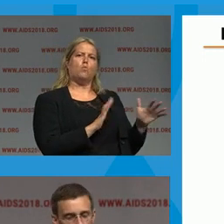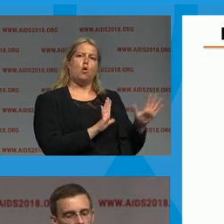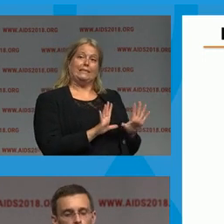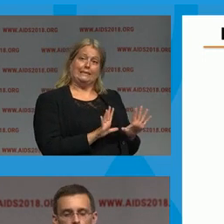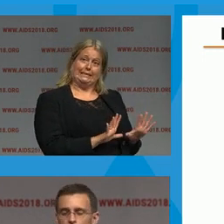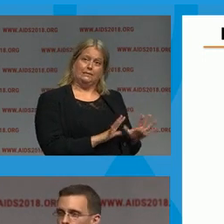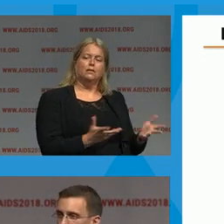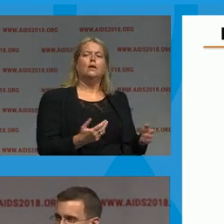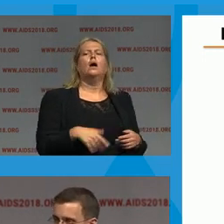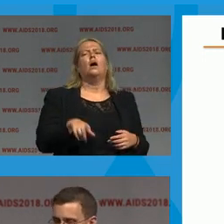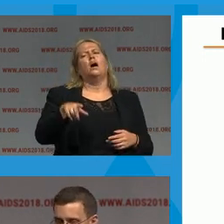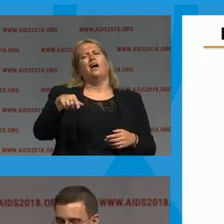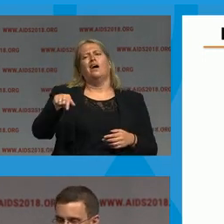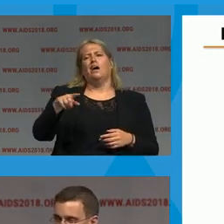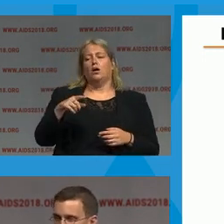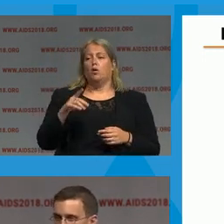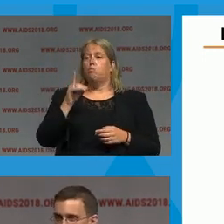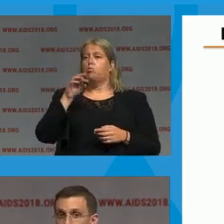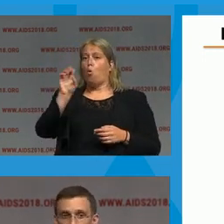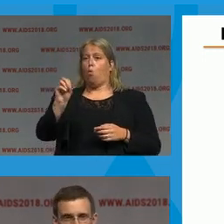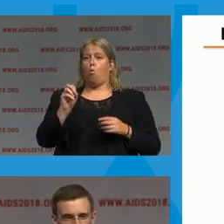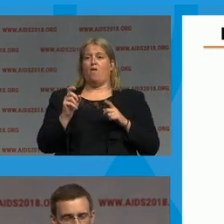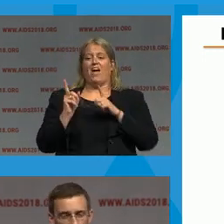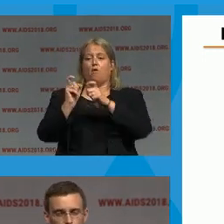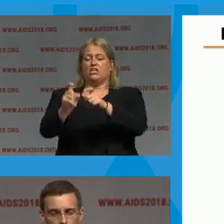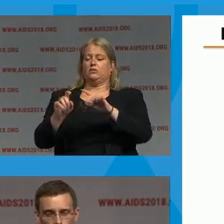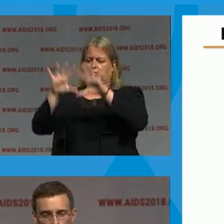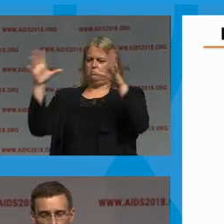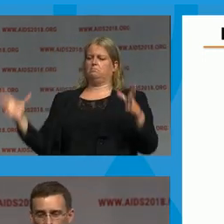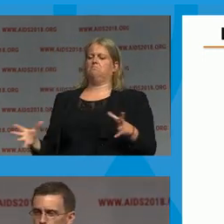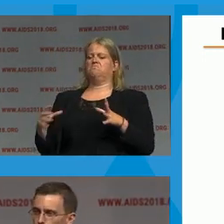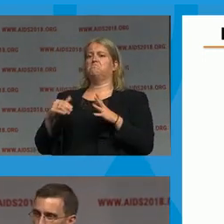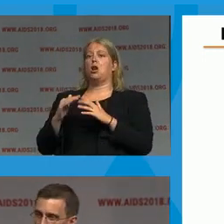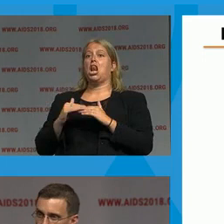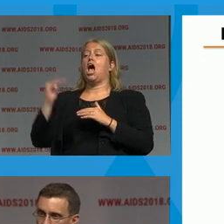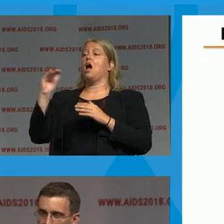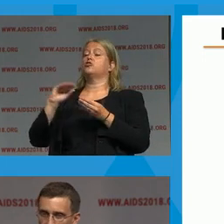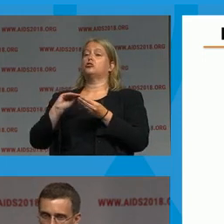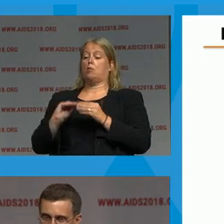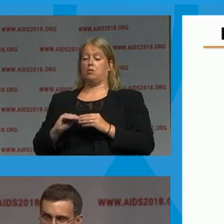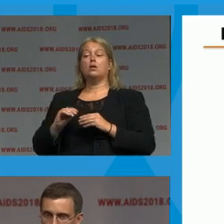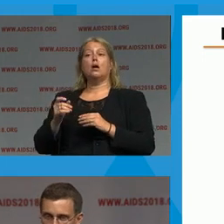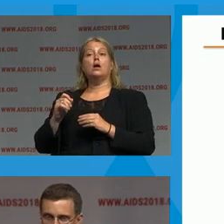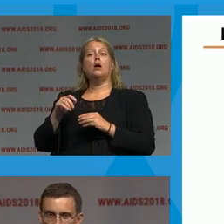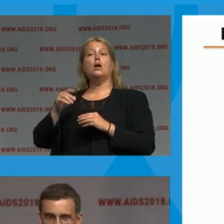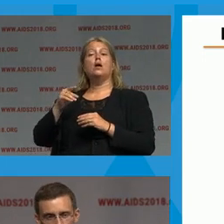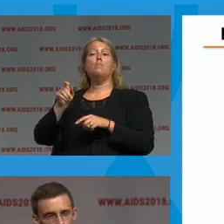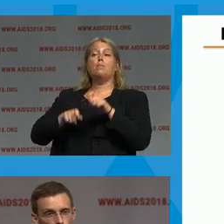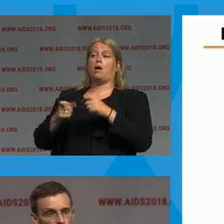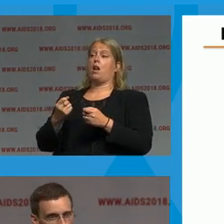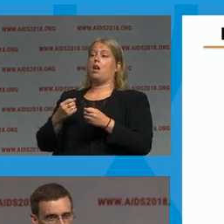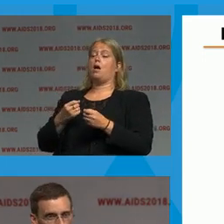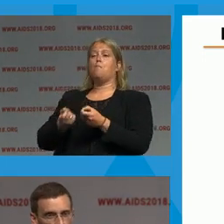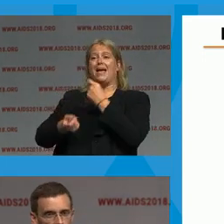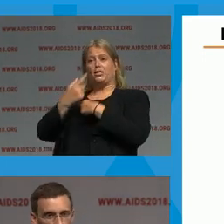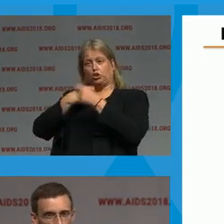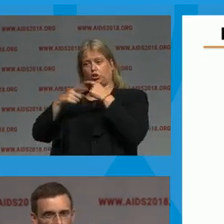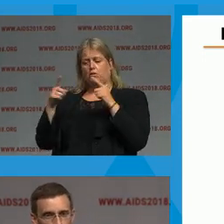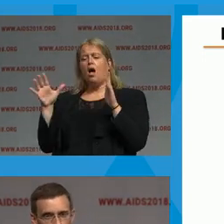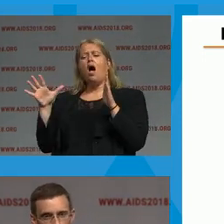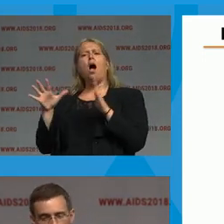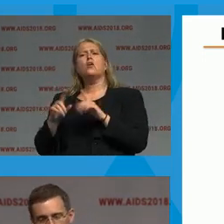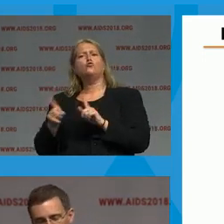this is that a large majority of proviruses are defective in people on ART. So proviruses are the genetic material of the virus. This is